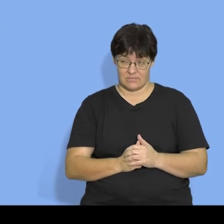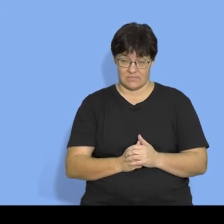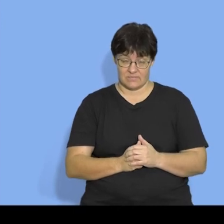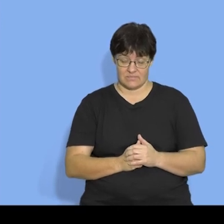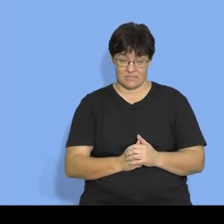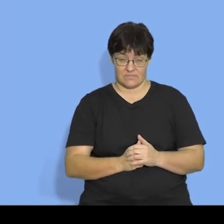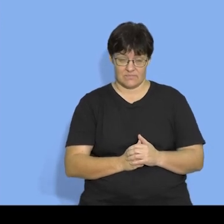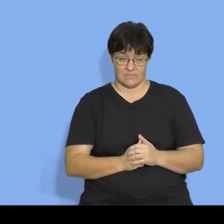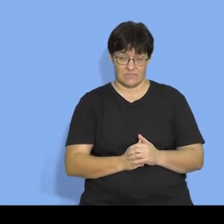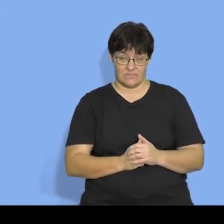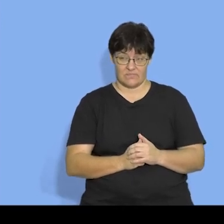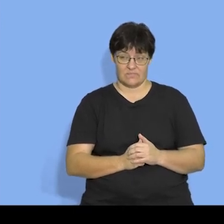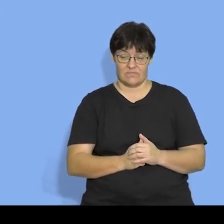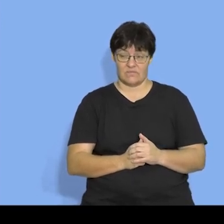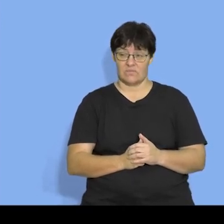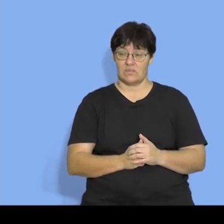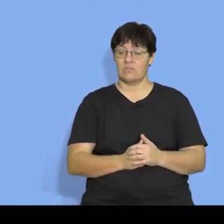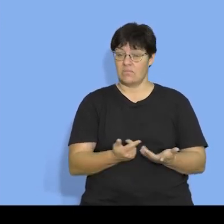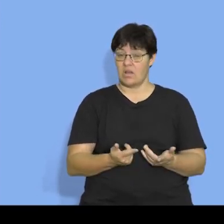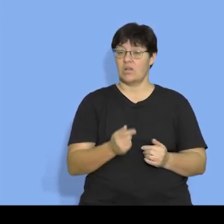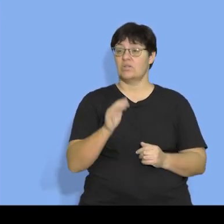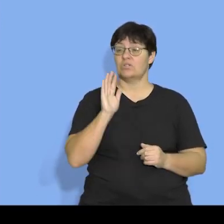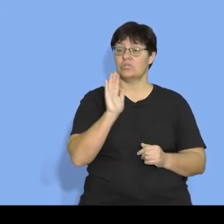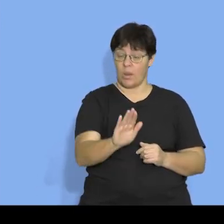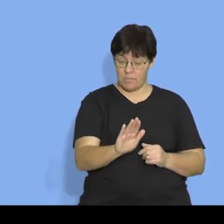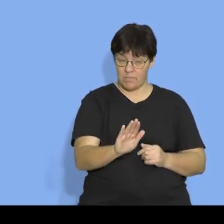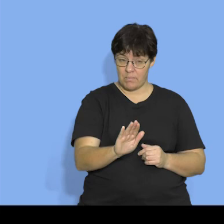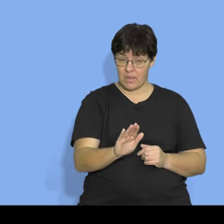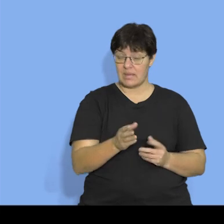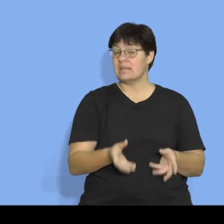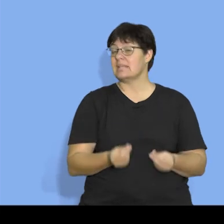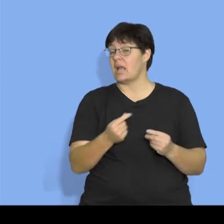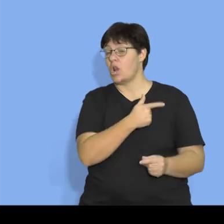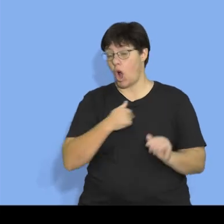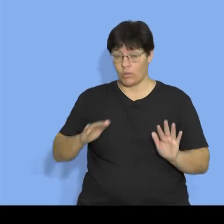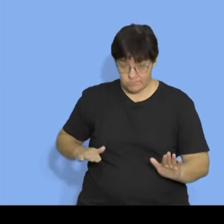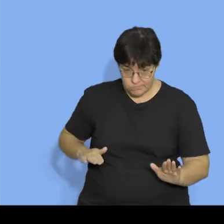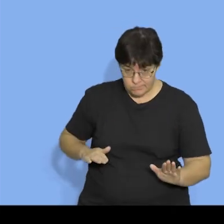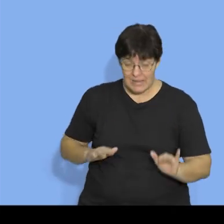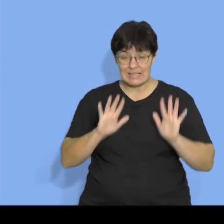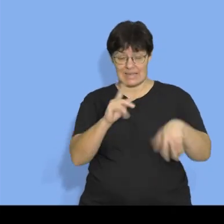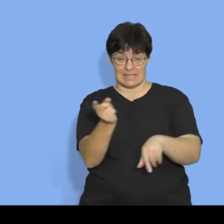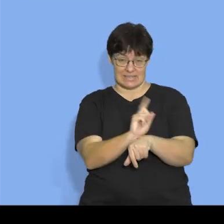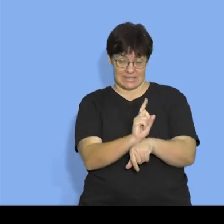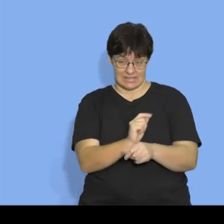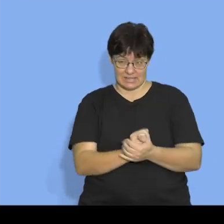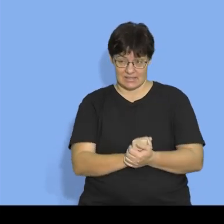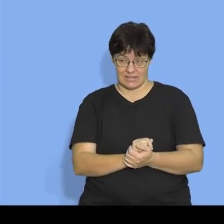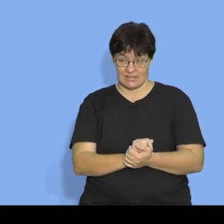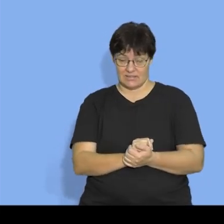second west. She has to stop at a stop street. It takes her 10 seconds.